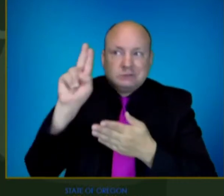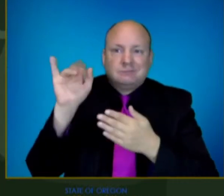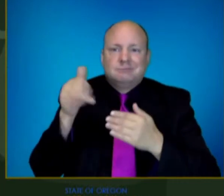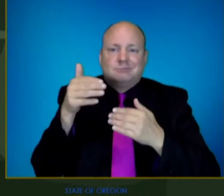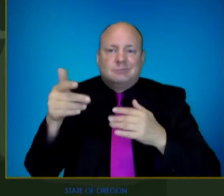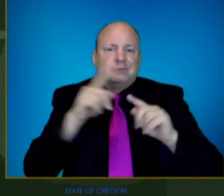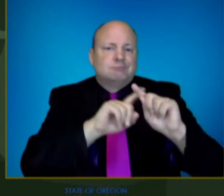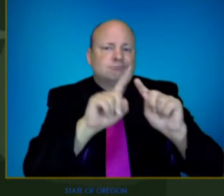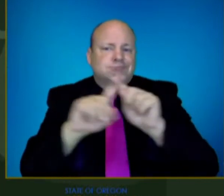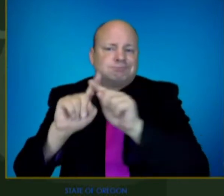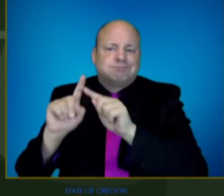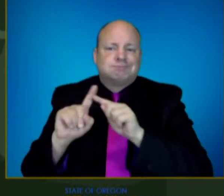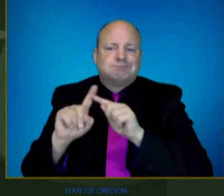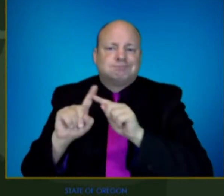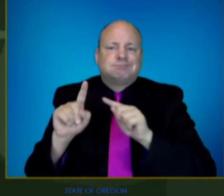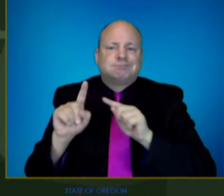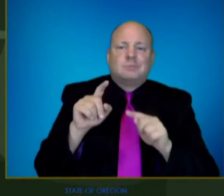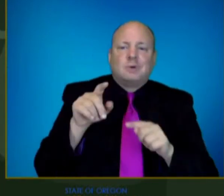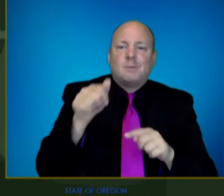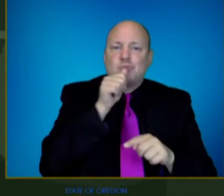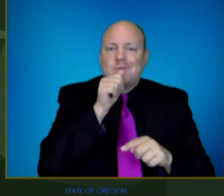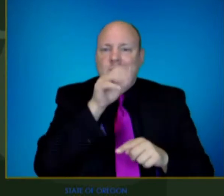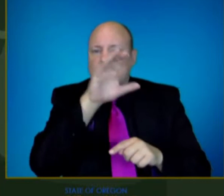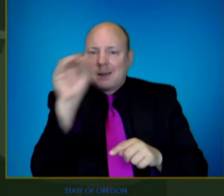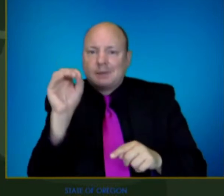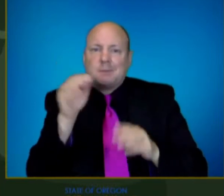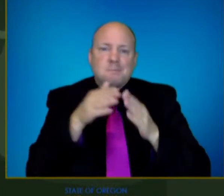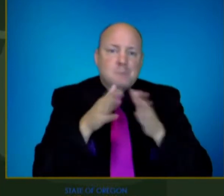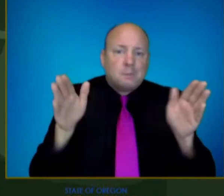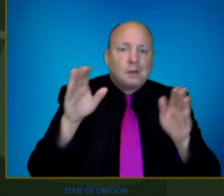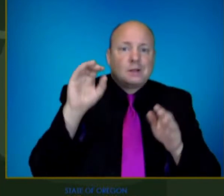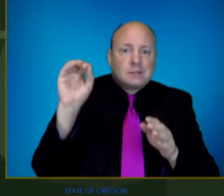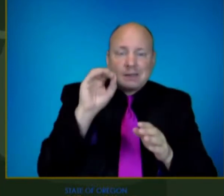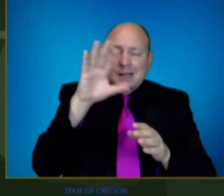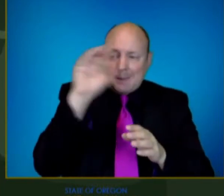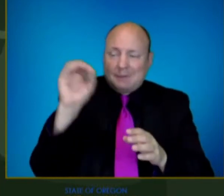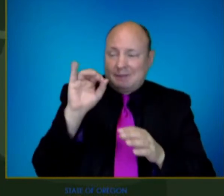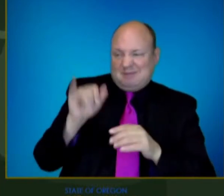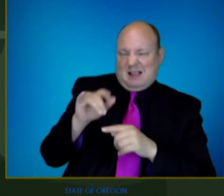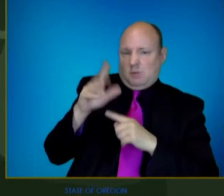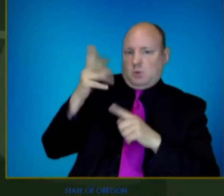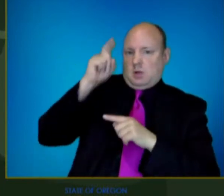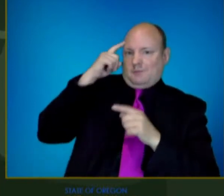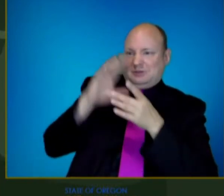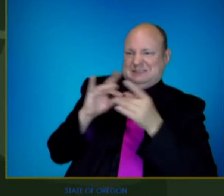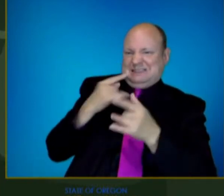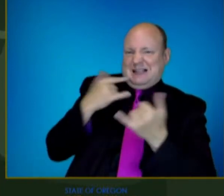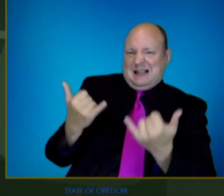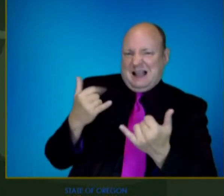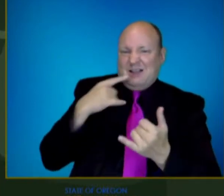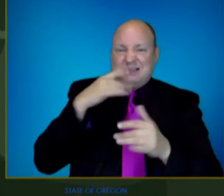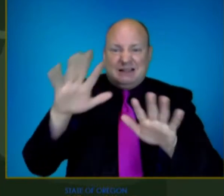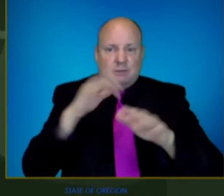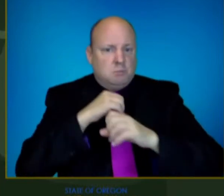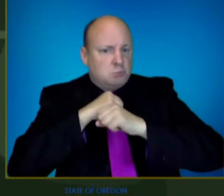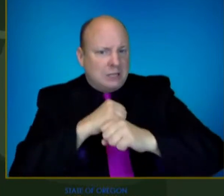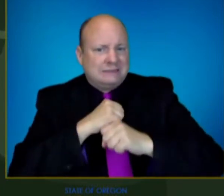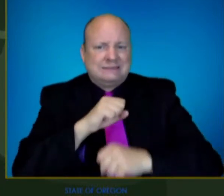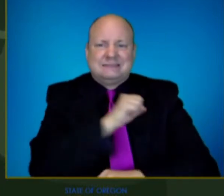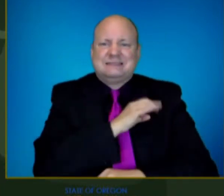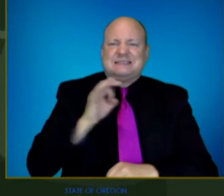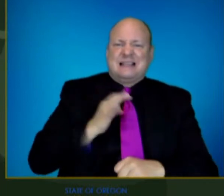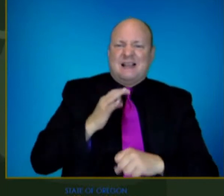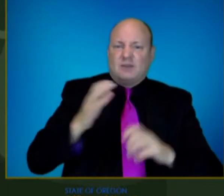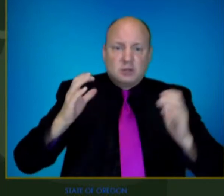their employees, their staff, and obviously Oregonians. Local authorities still have